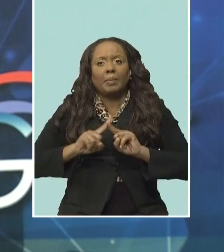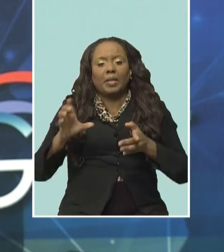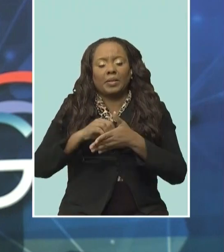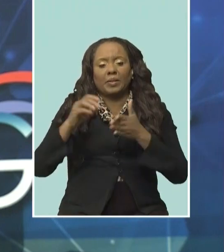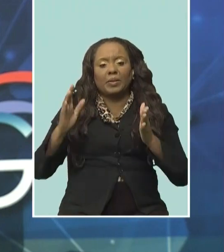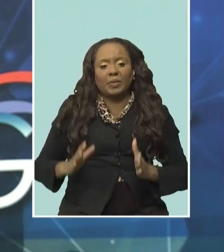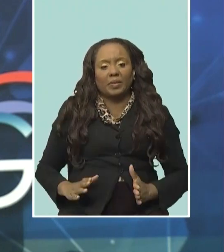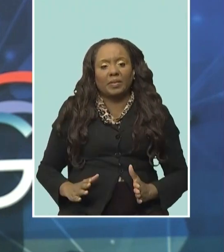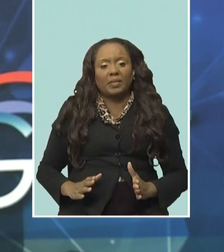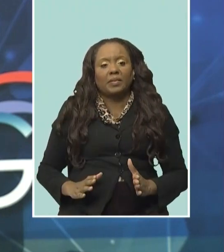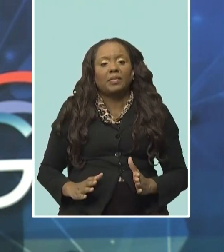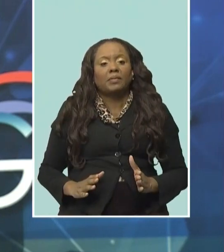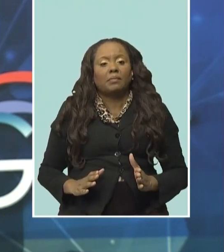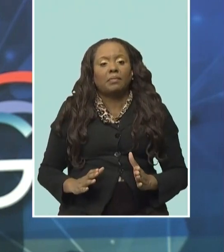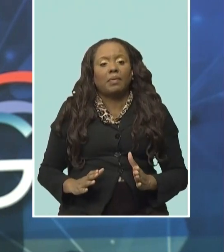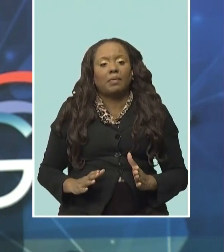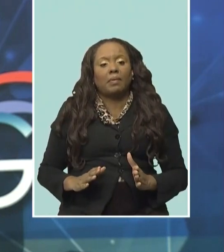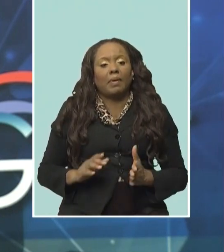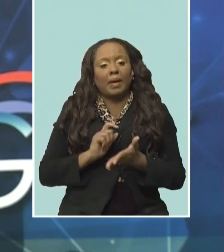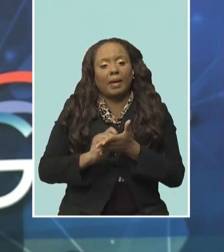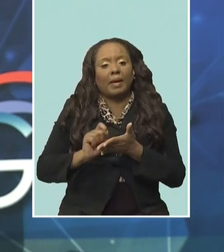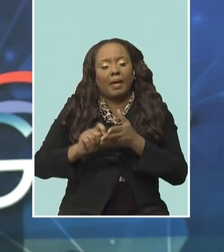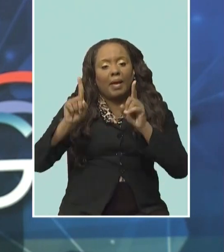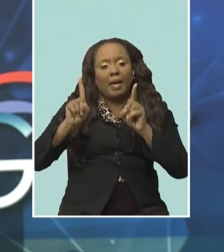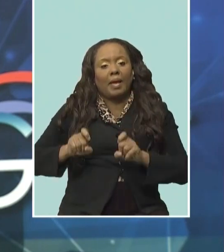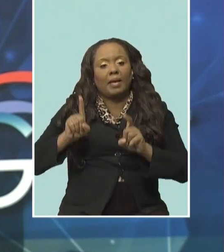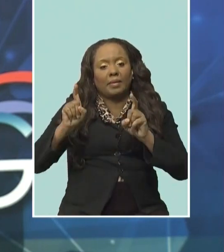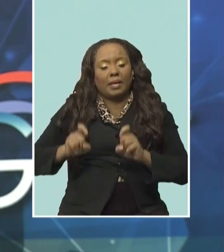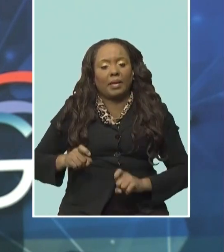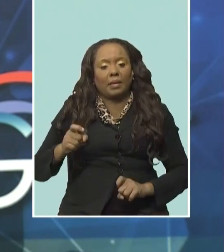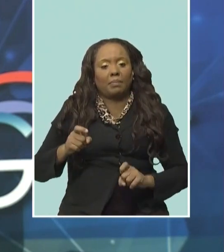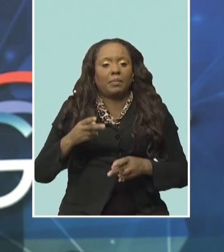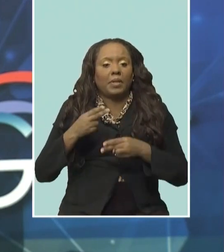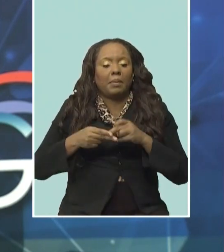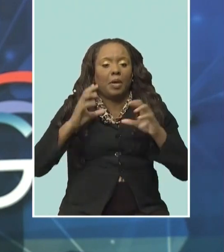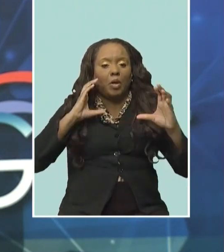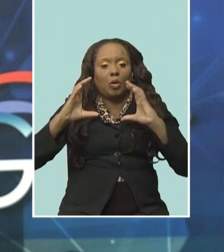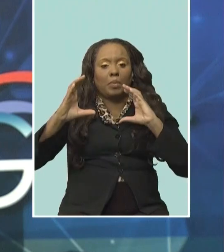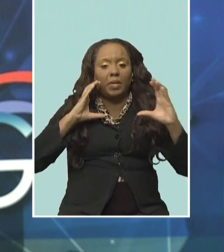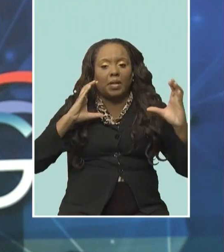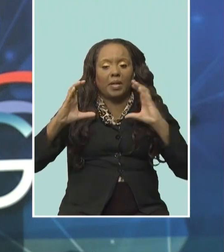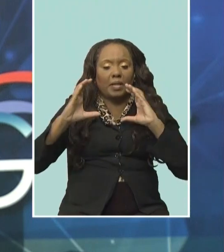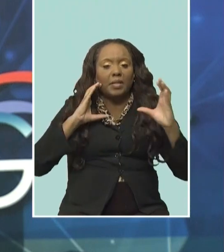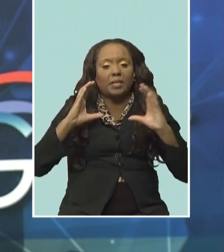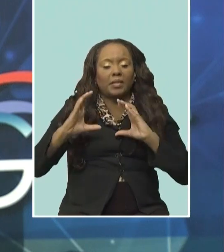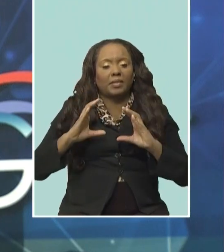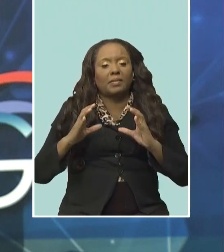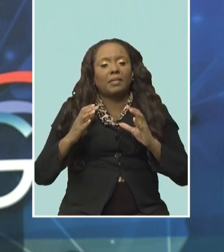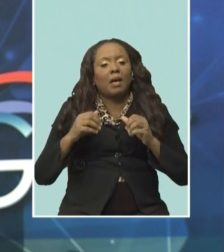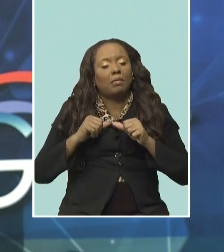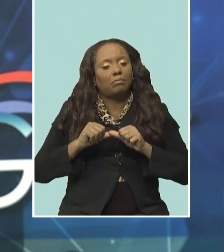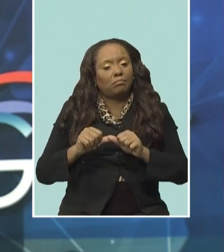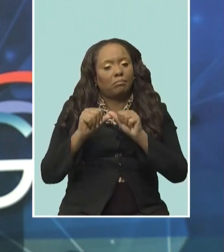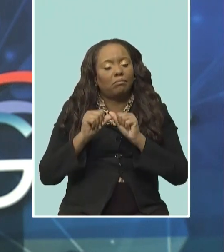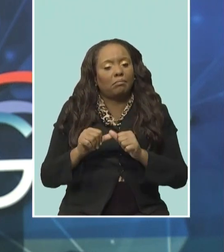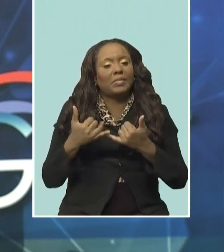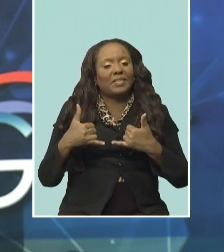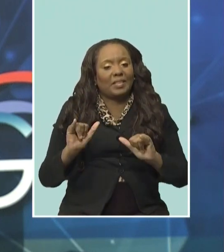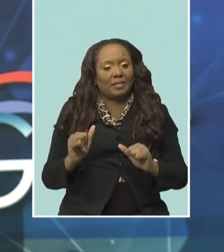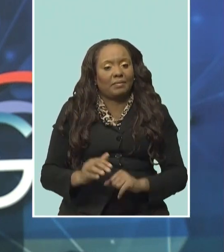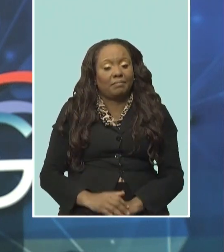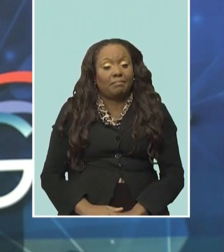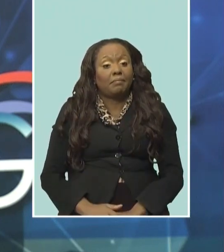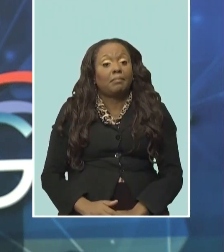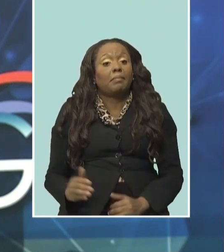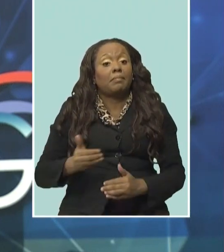were accommodated. A decision was taken for that exam to begin at 9:30 this morning. We'll take a break here, but coming up, the Prime